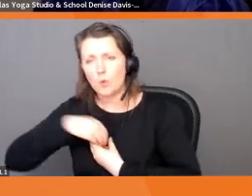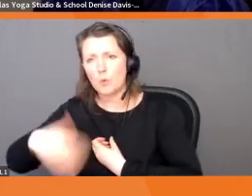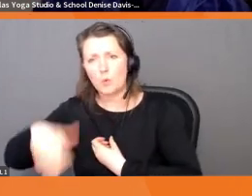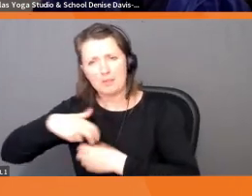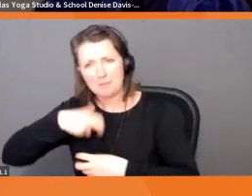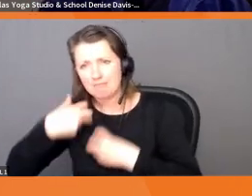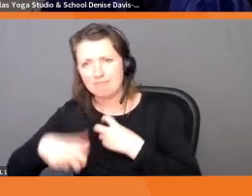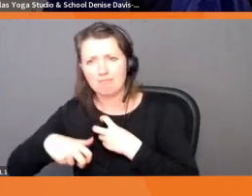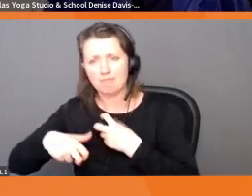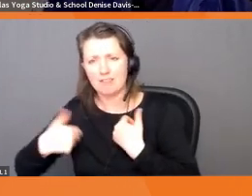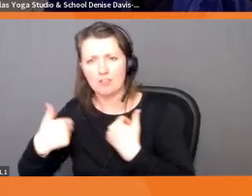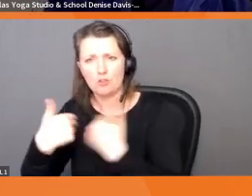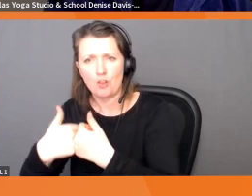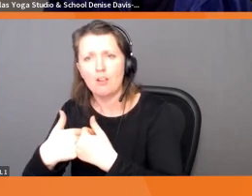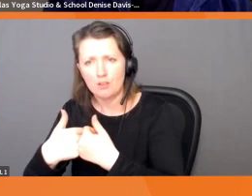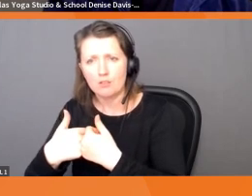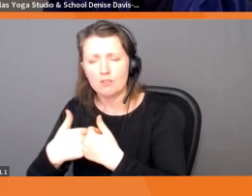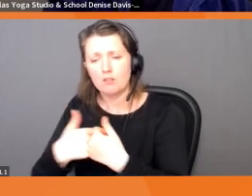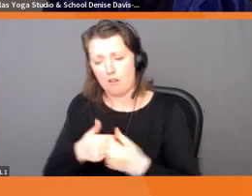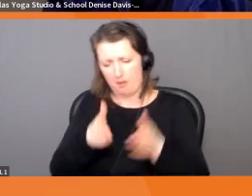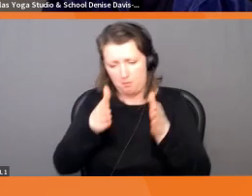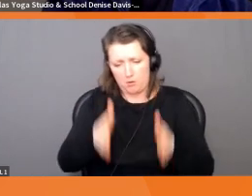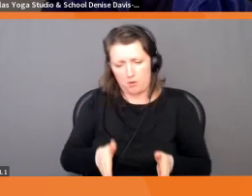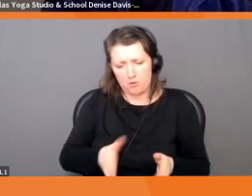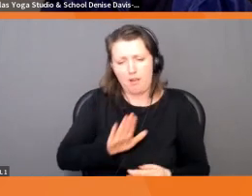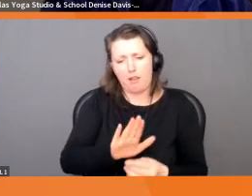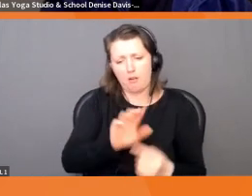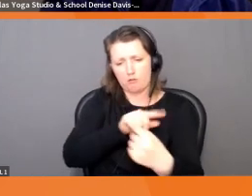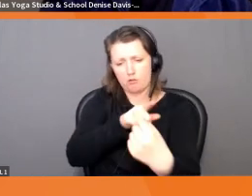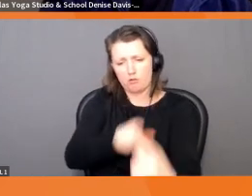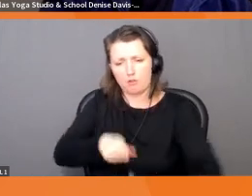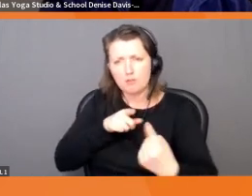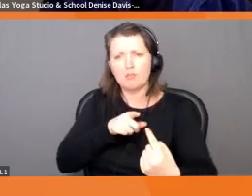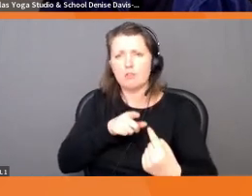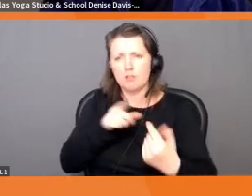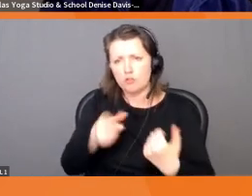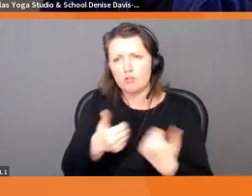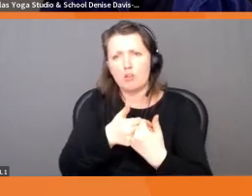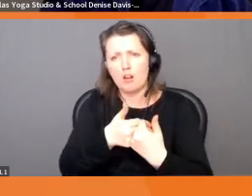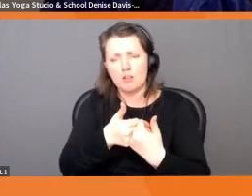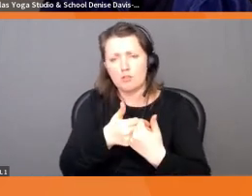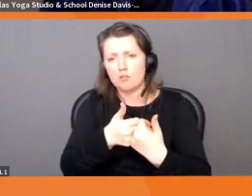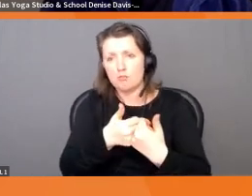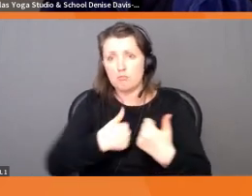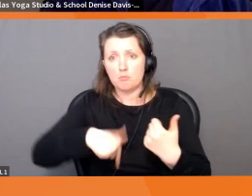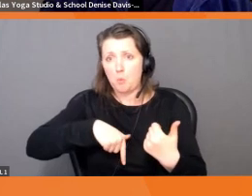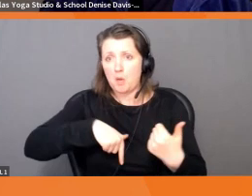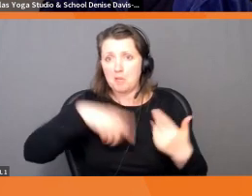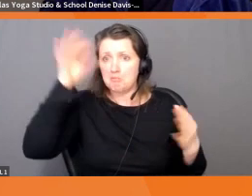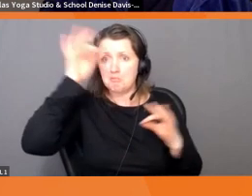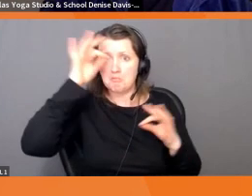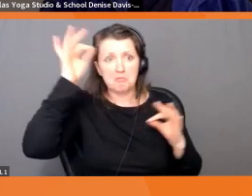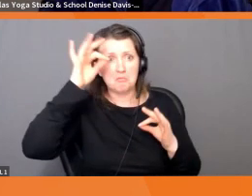to tell us. We can't know the struggles that another person is going through. And we do know that